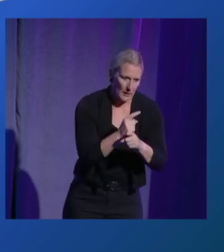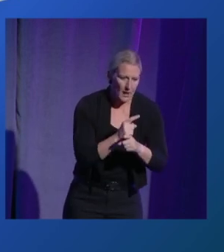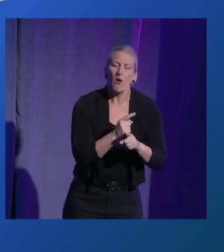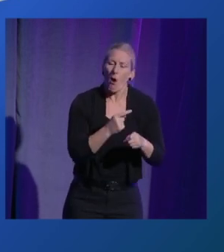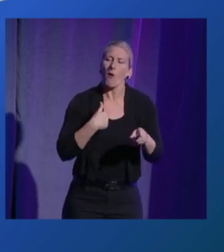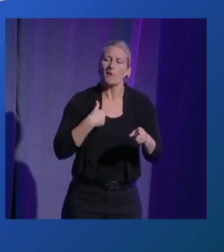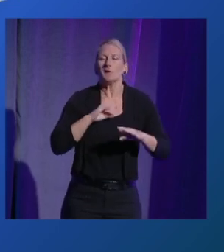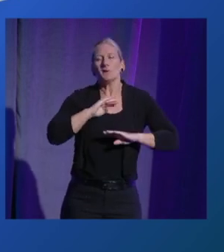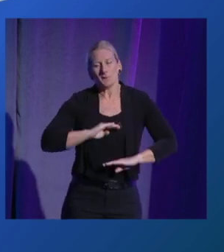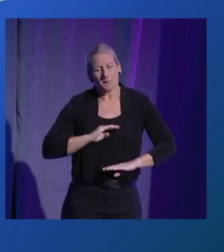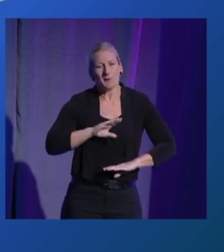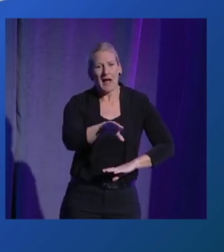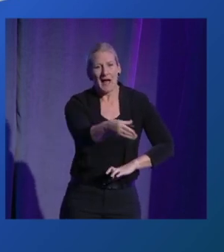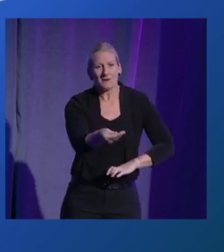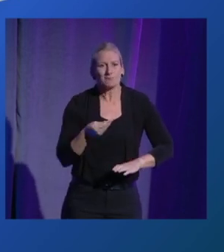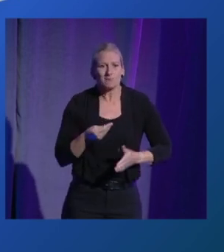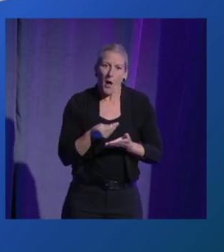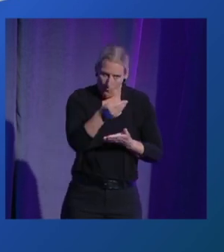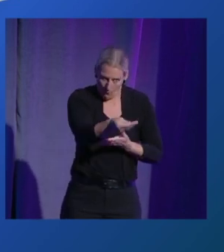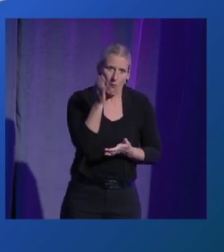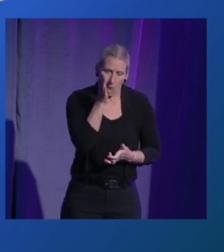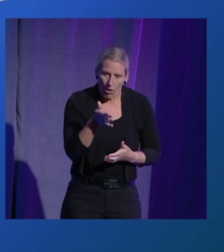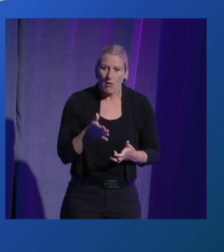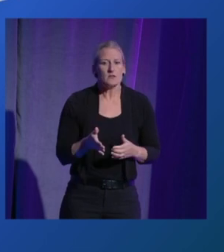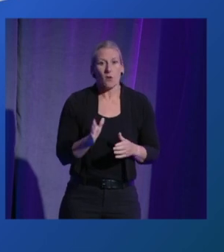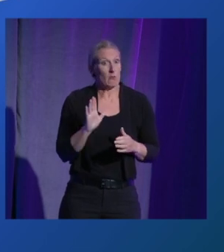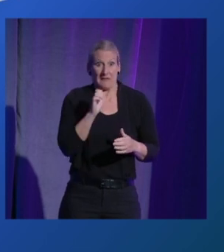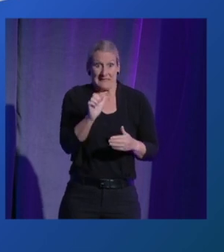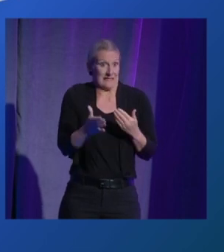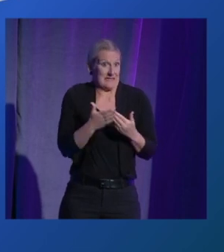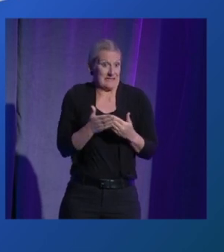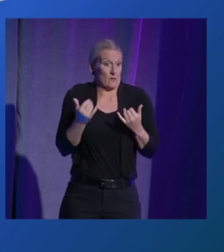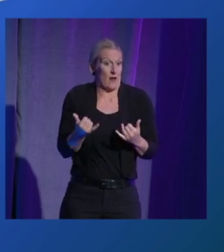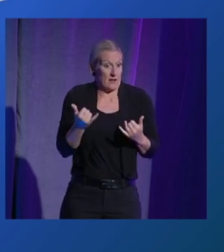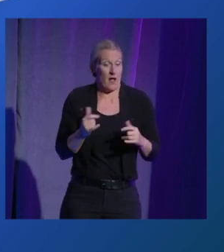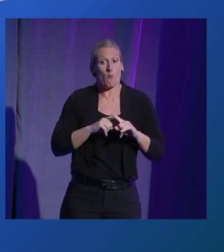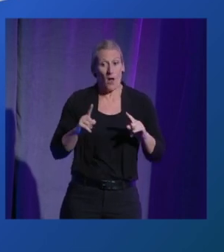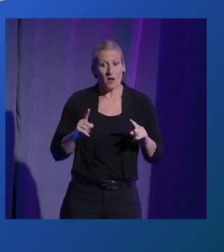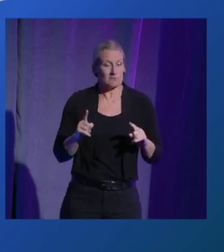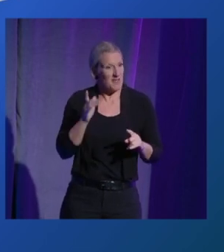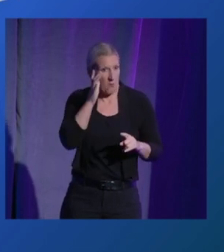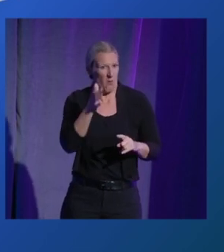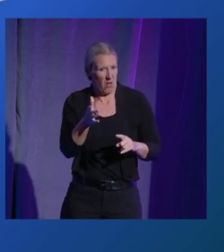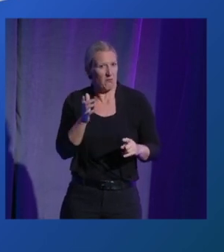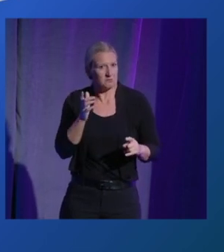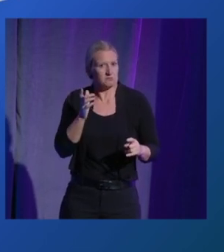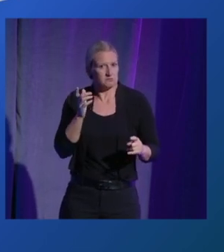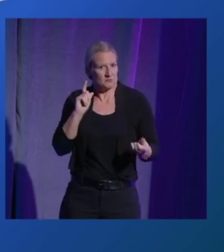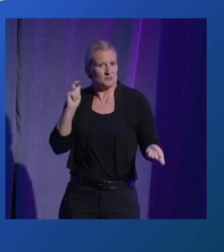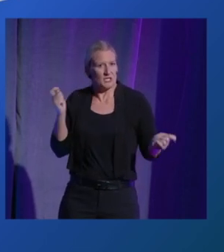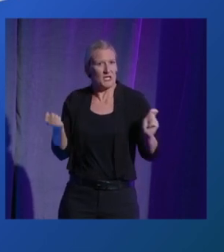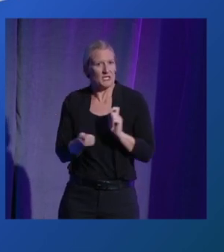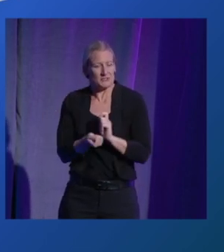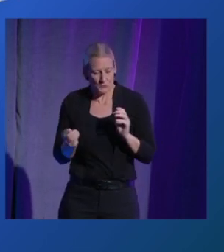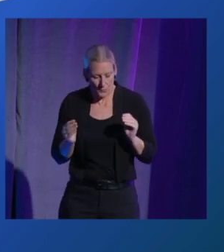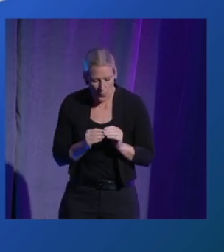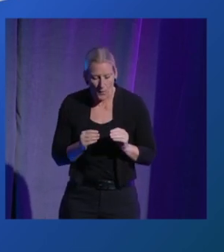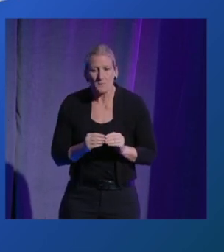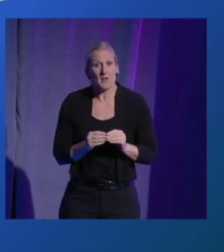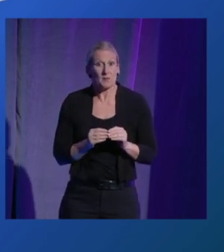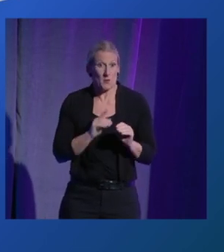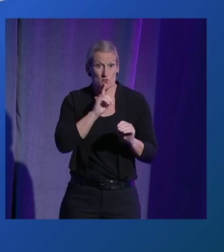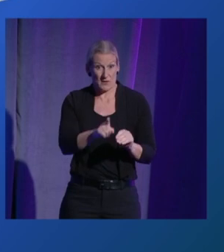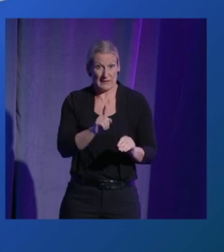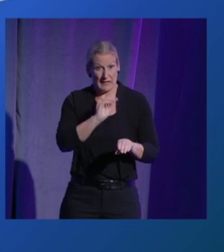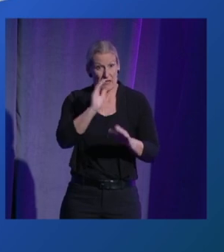um is uh is not an easy task but uh you know to the's point it takes kind of all the partners in the chain working together to make that